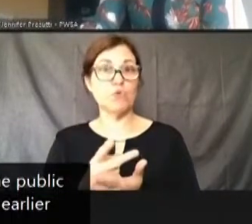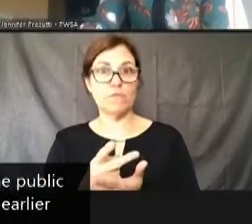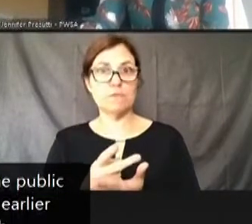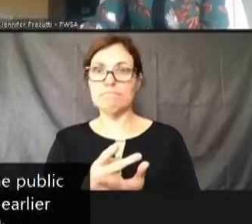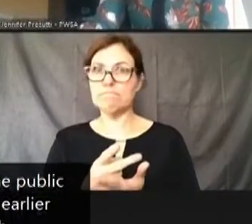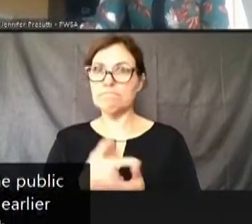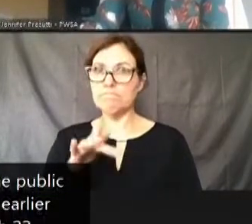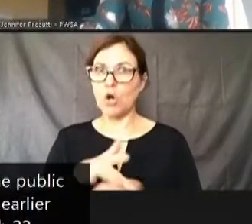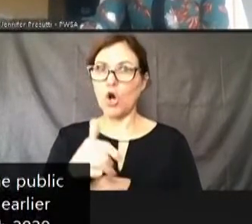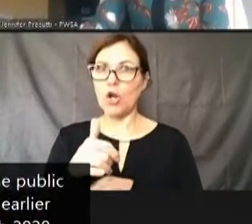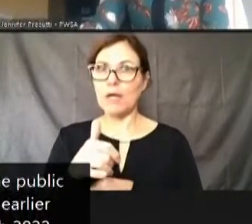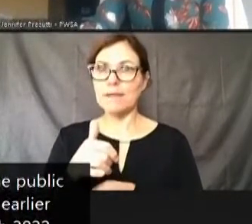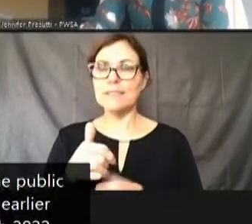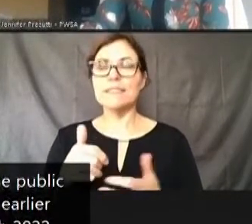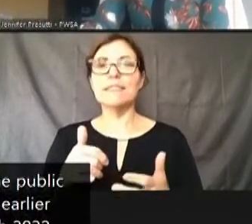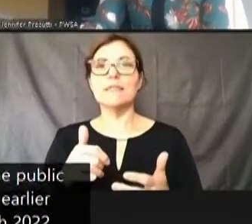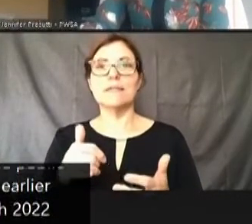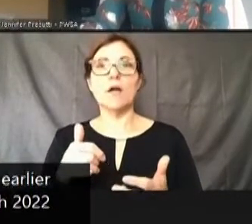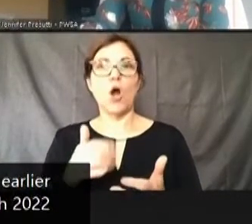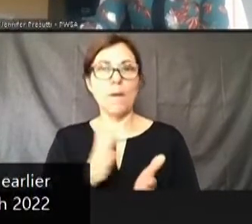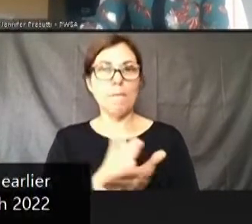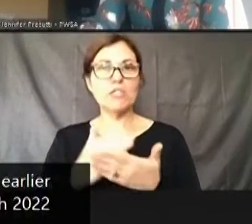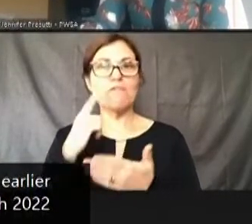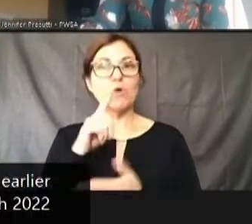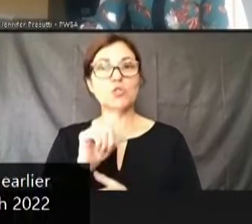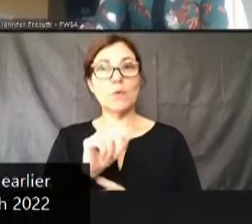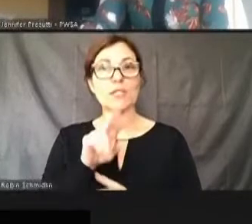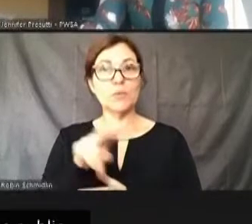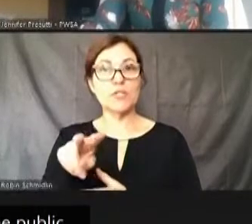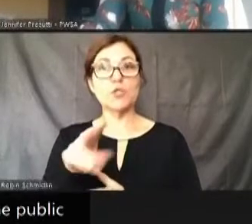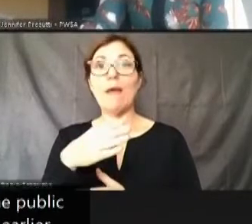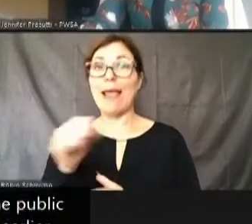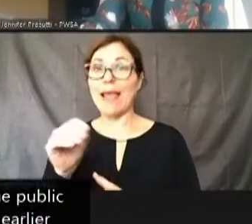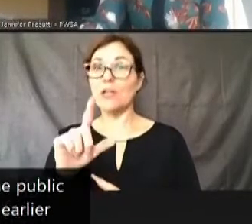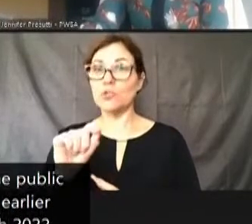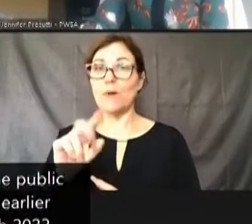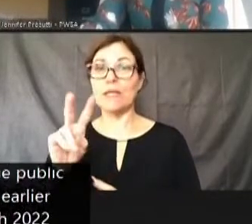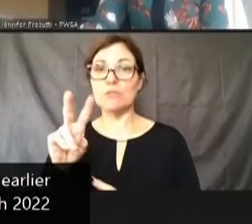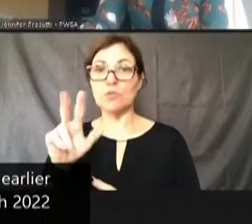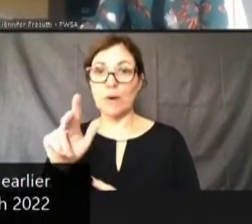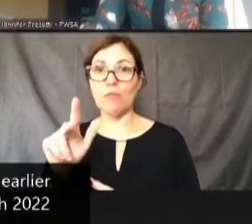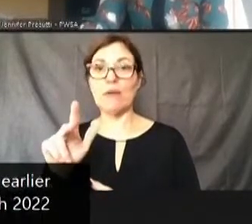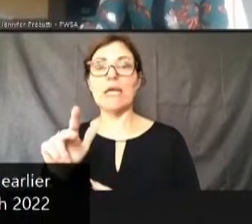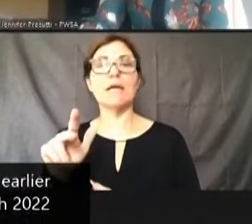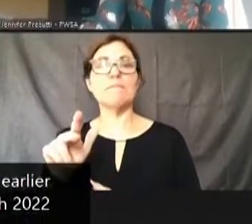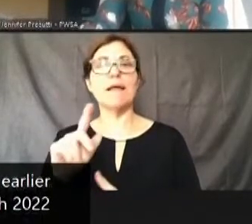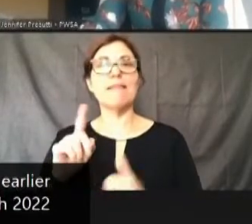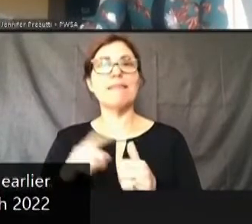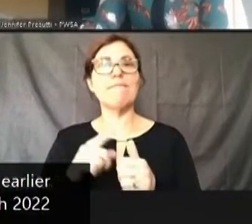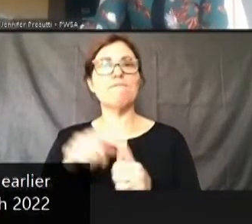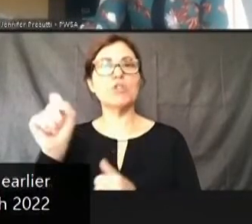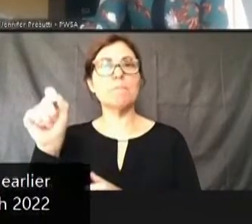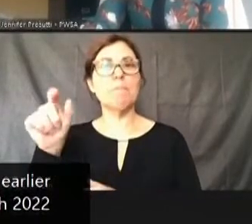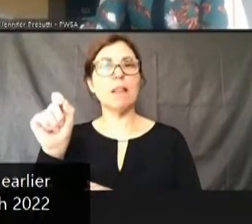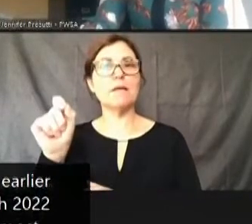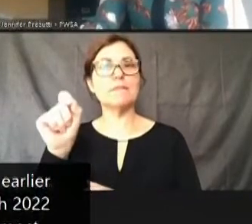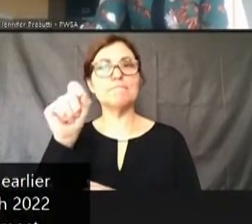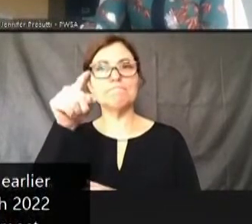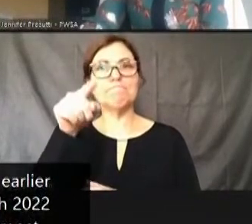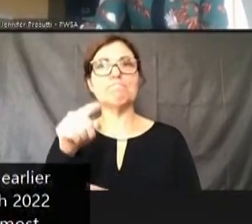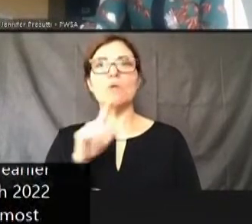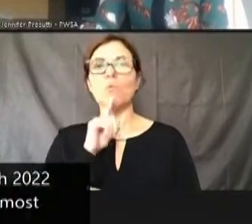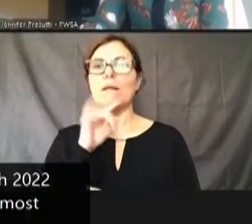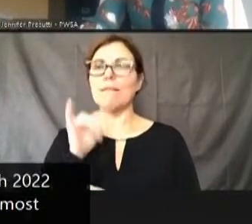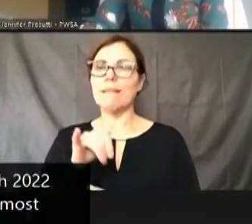both 2022 and 2023. And that first bullet is really the most